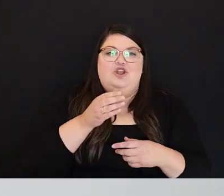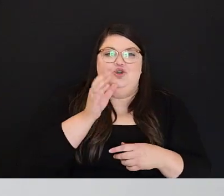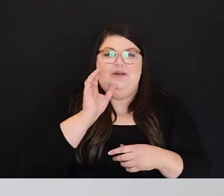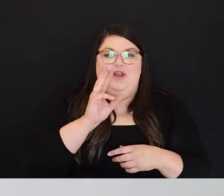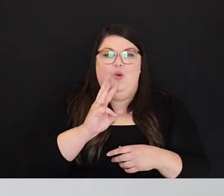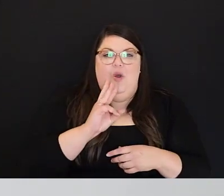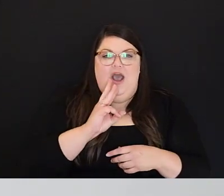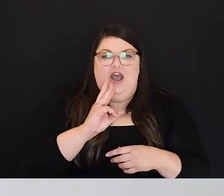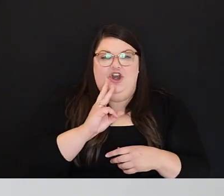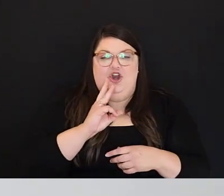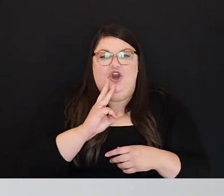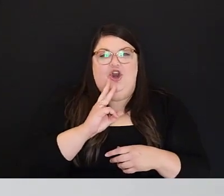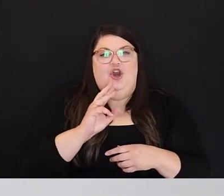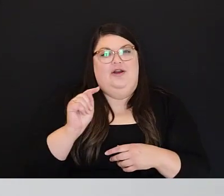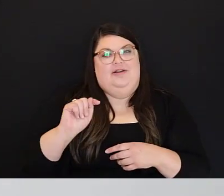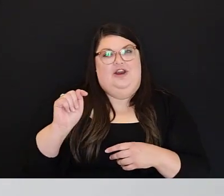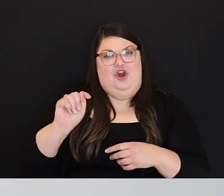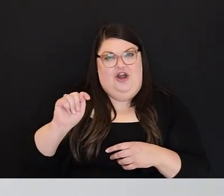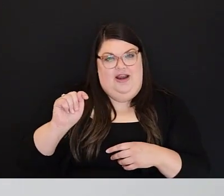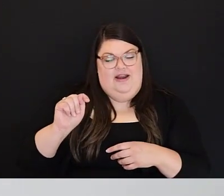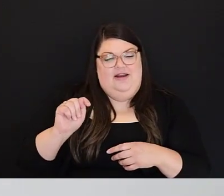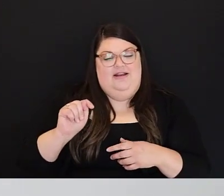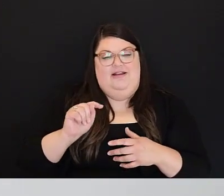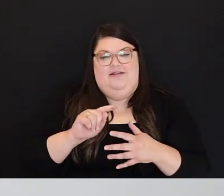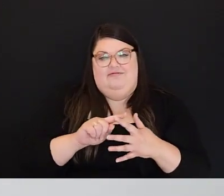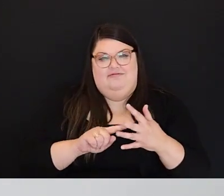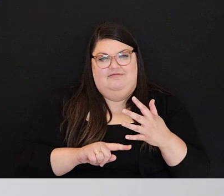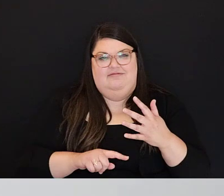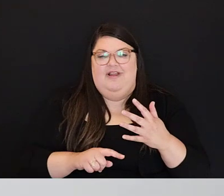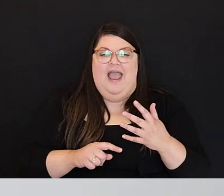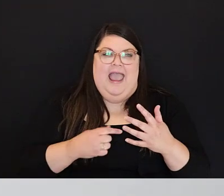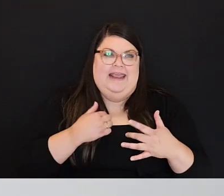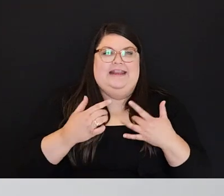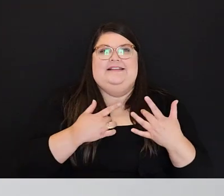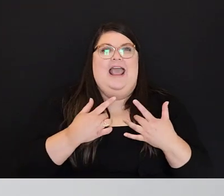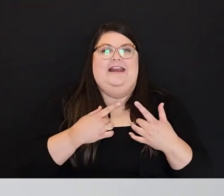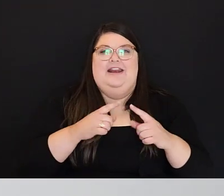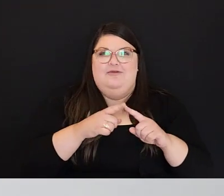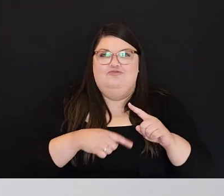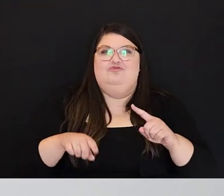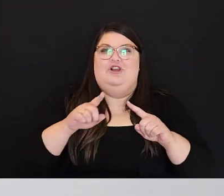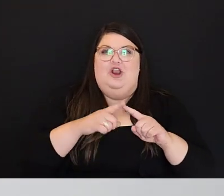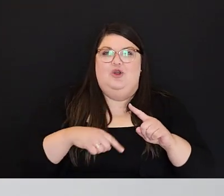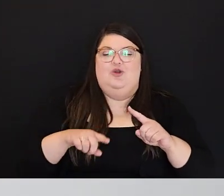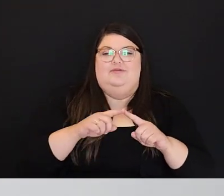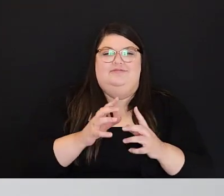drinking water and urinating, all of these I get excited.